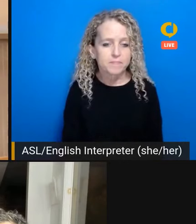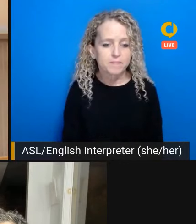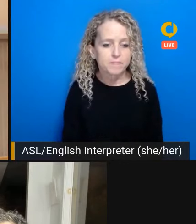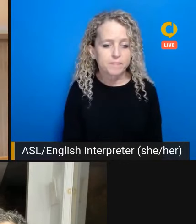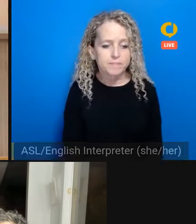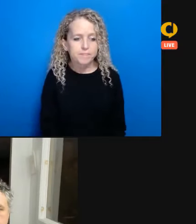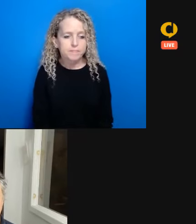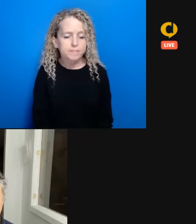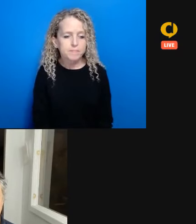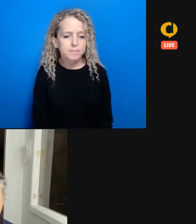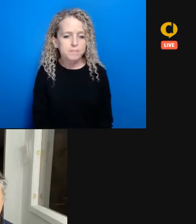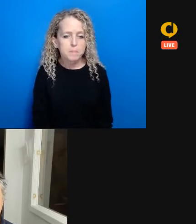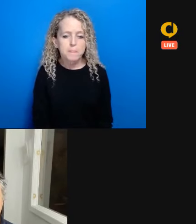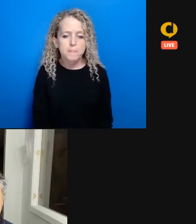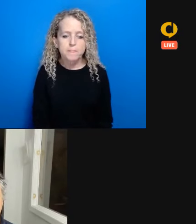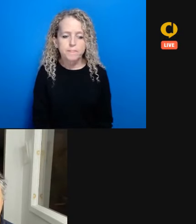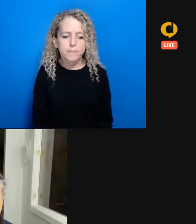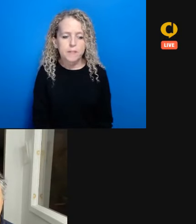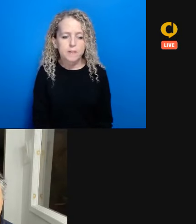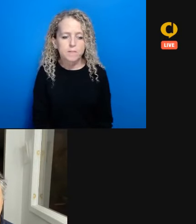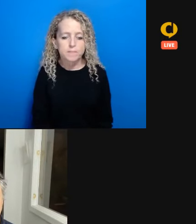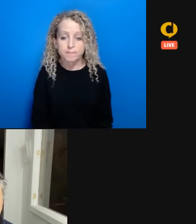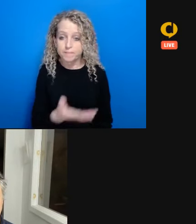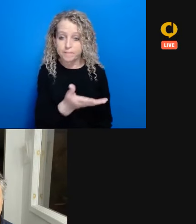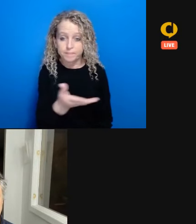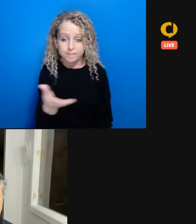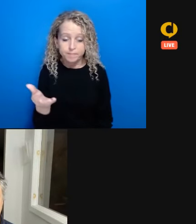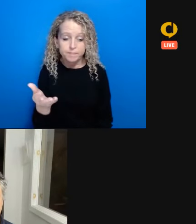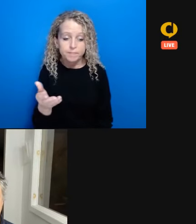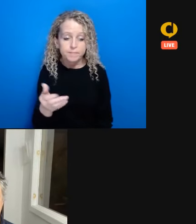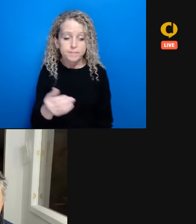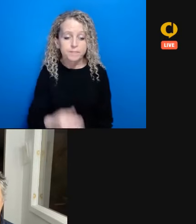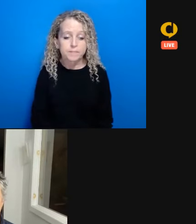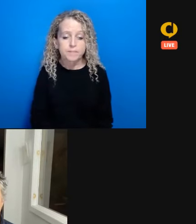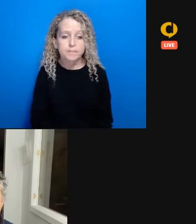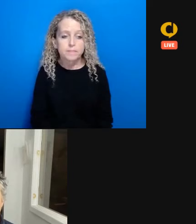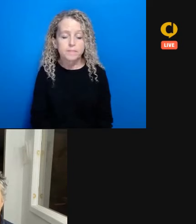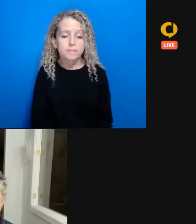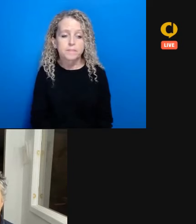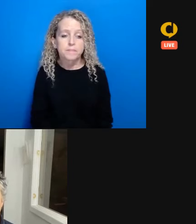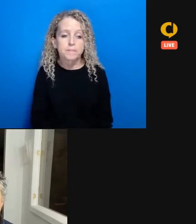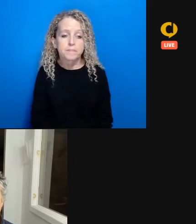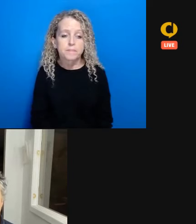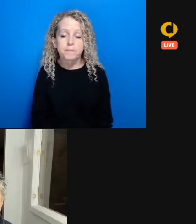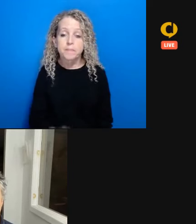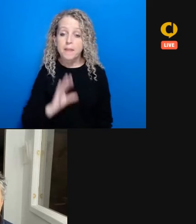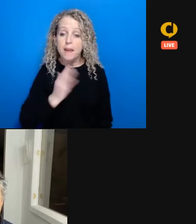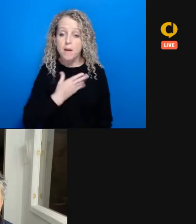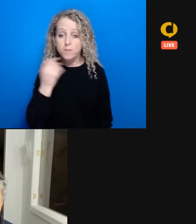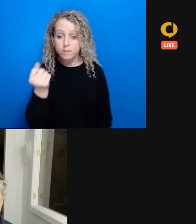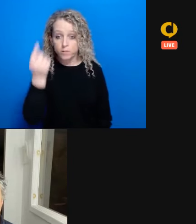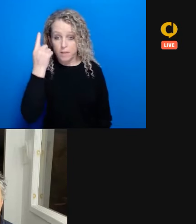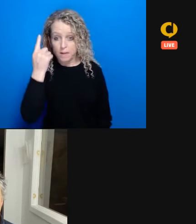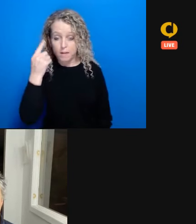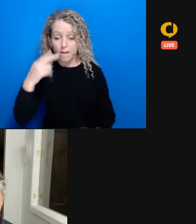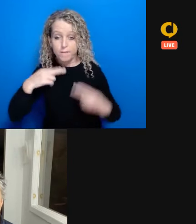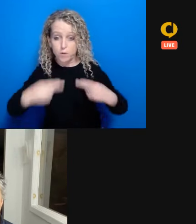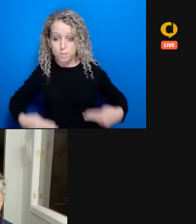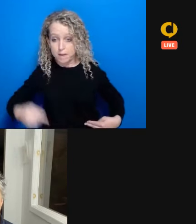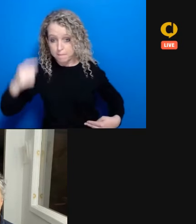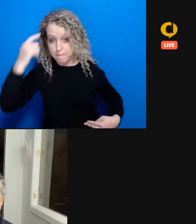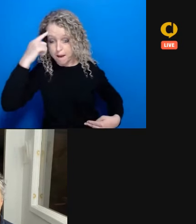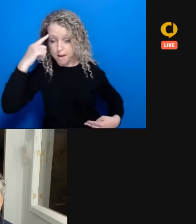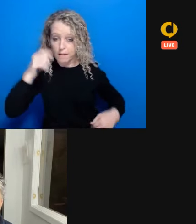Nicole, is there a relationship between our understanding of the human mind and the potential of AI?